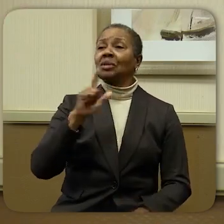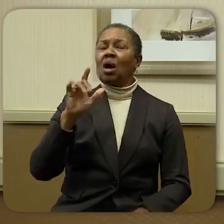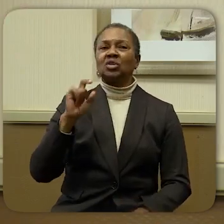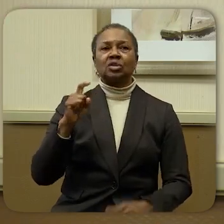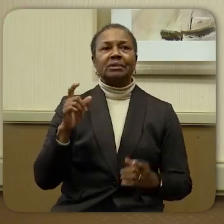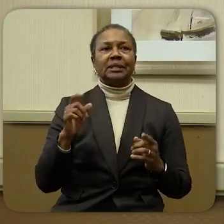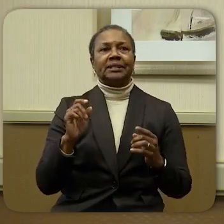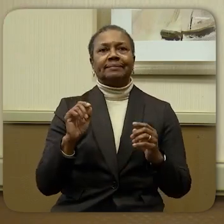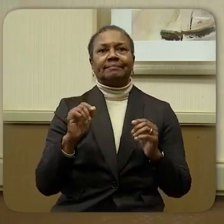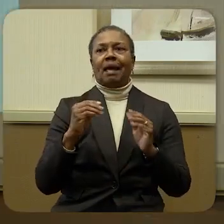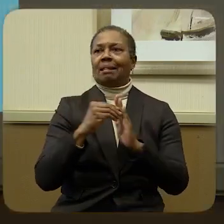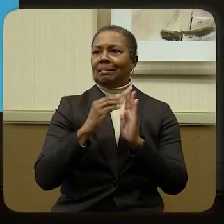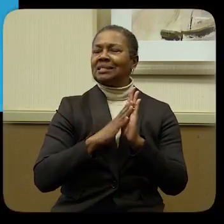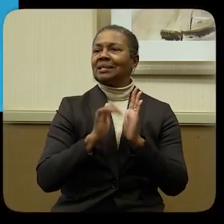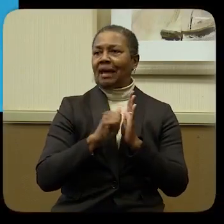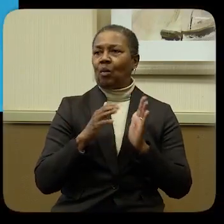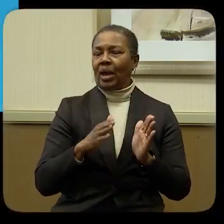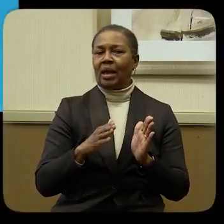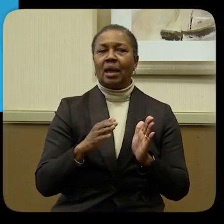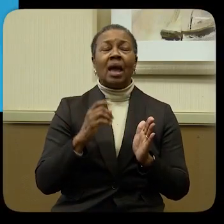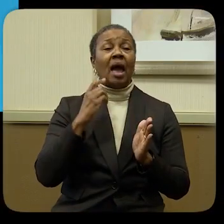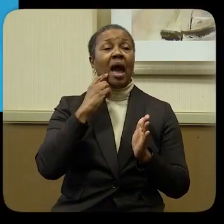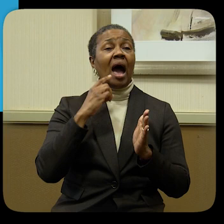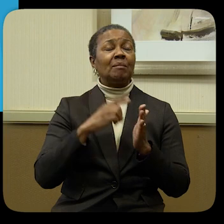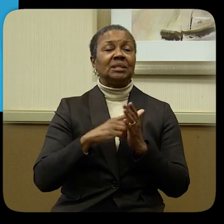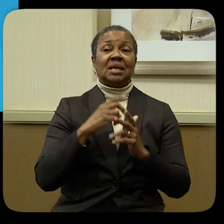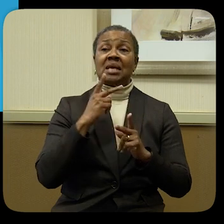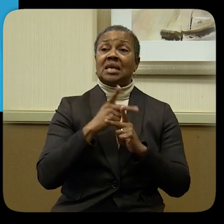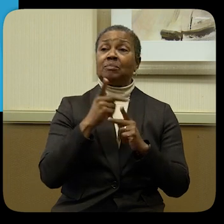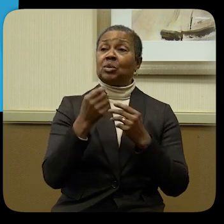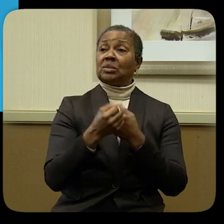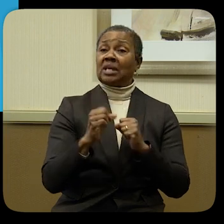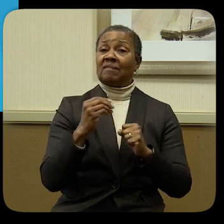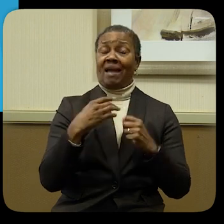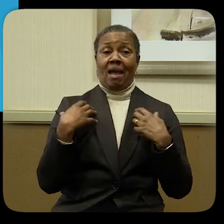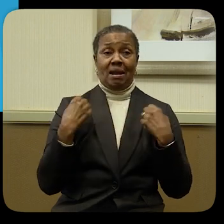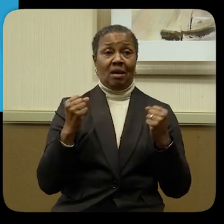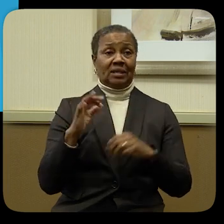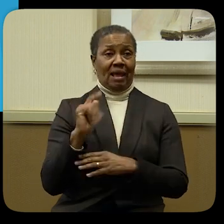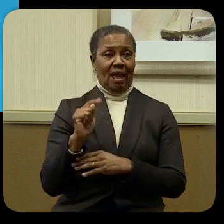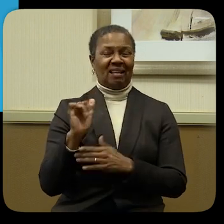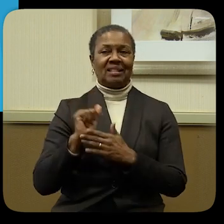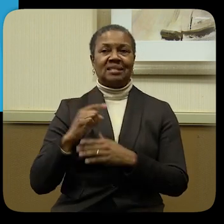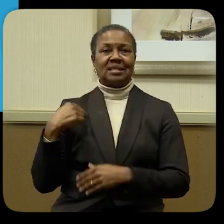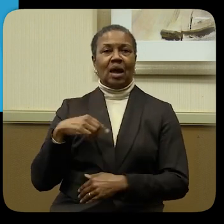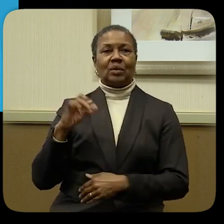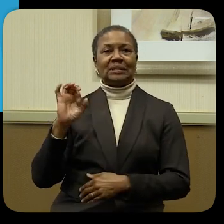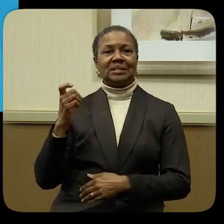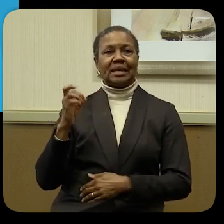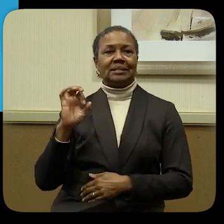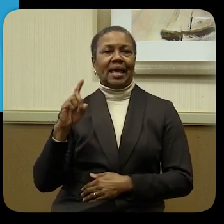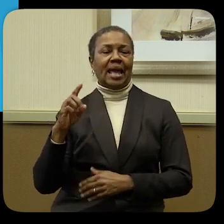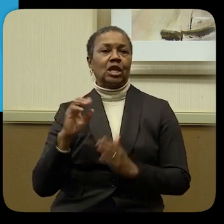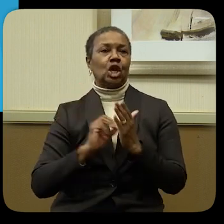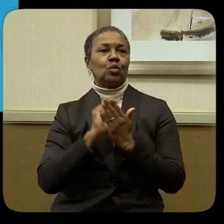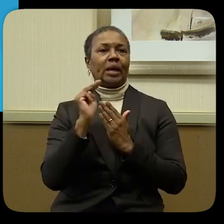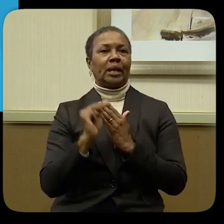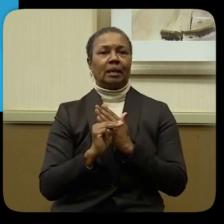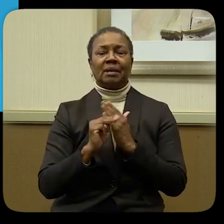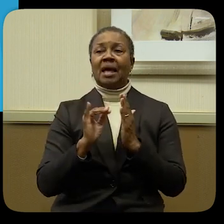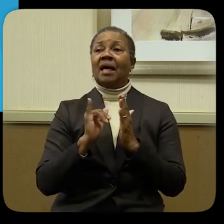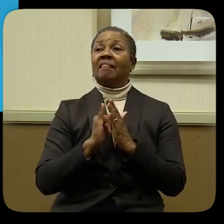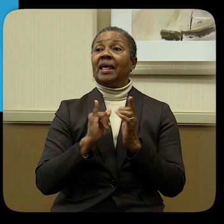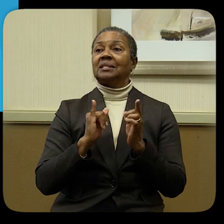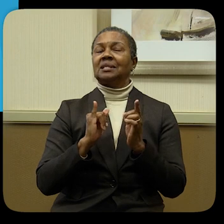listed that way. And then I mentioned the Keeping Youth Safe and Healthy Act. So this is our sex ed curriculum, which is